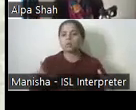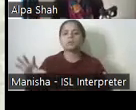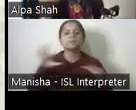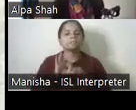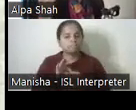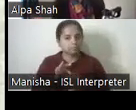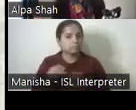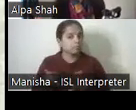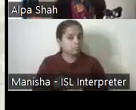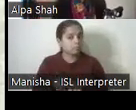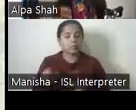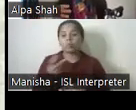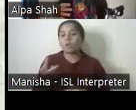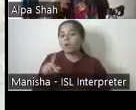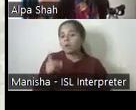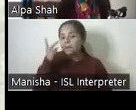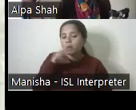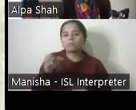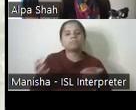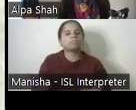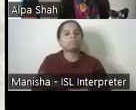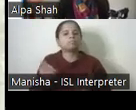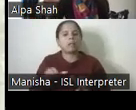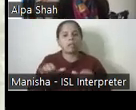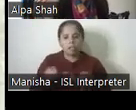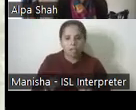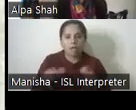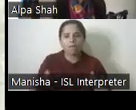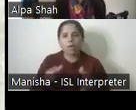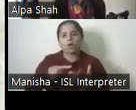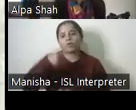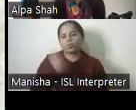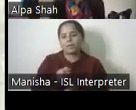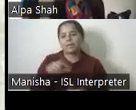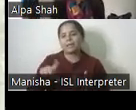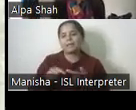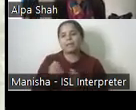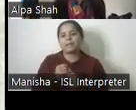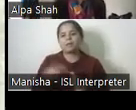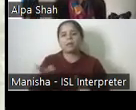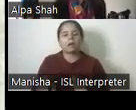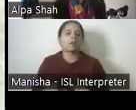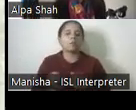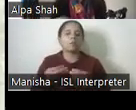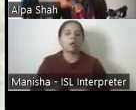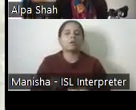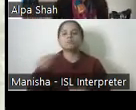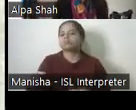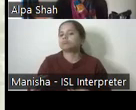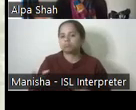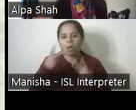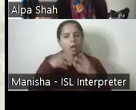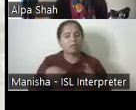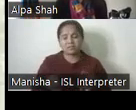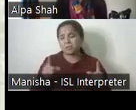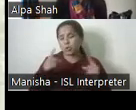And then that again enabled land and forest rights, because legal protection was then given to Adivasis. So it's a very